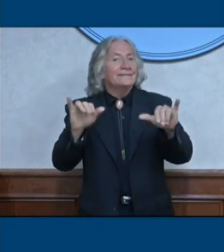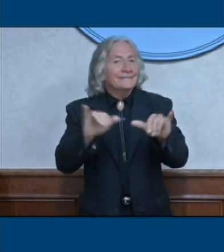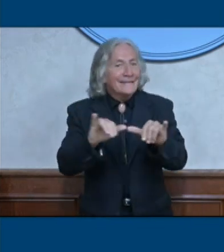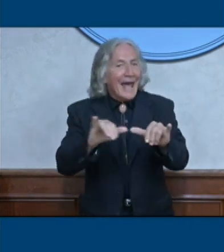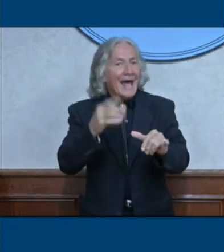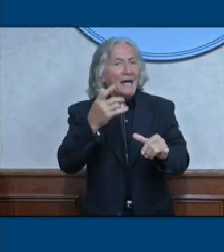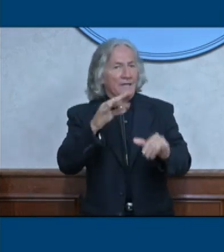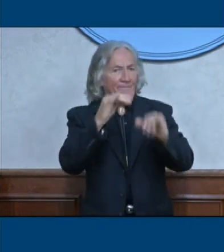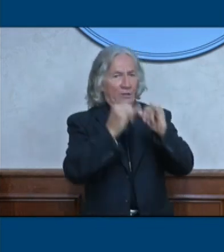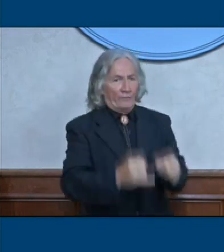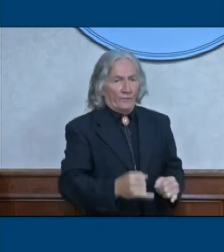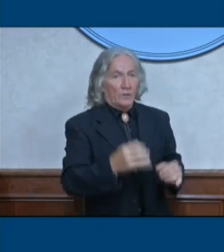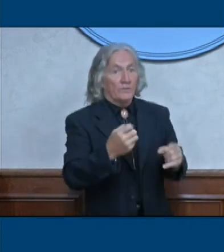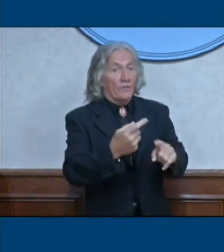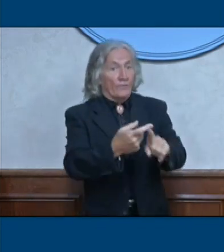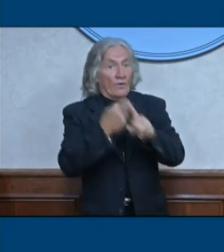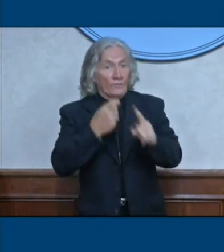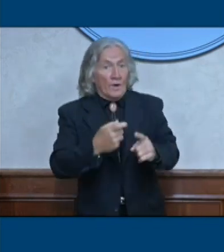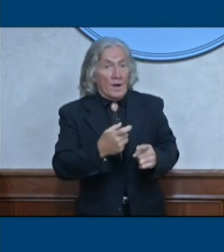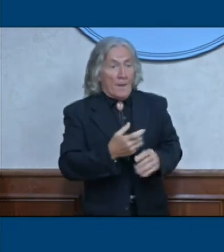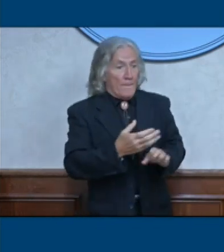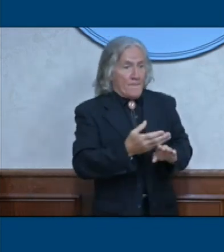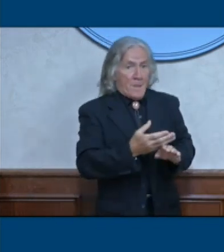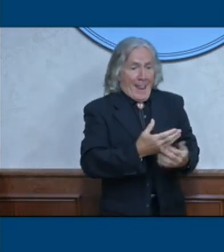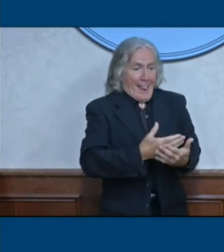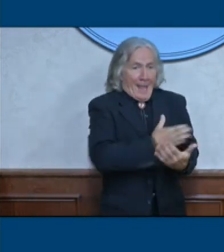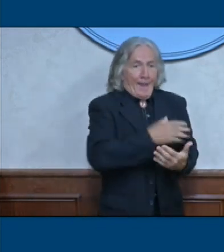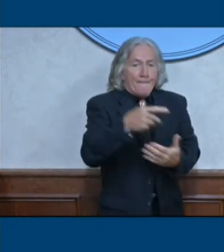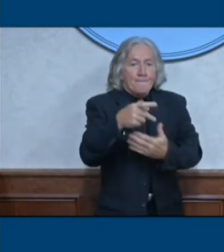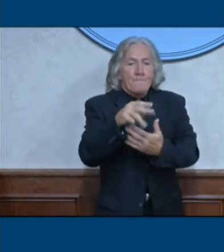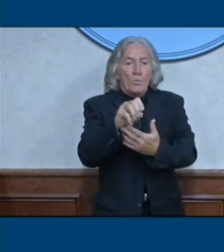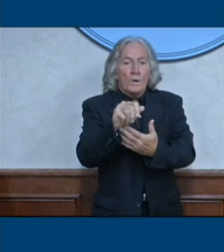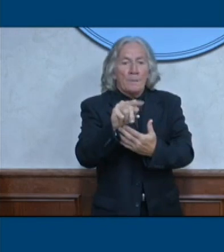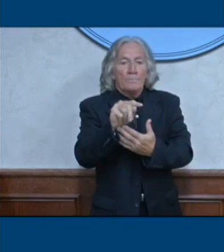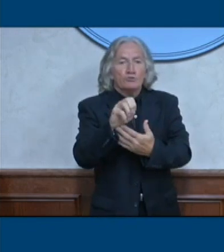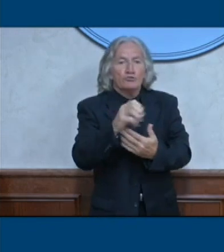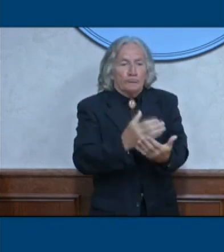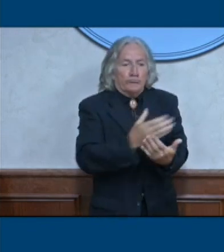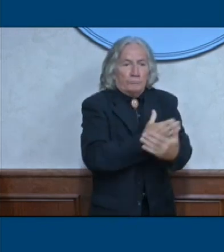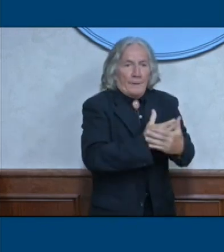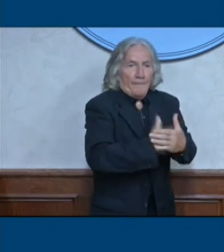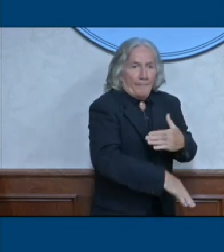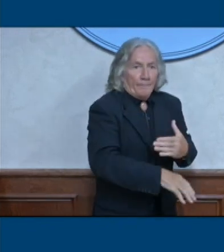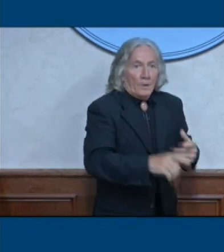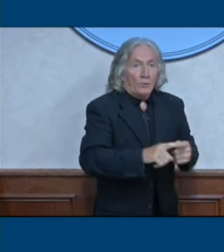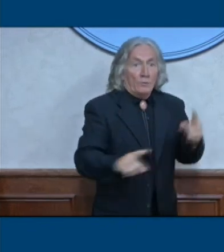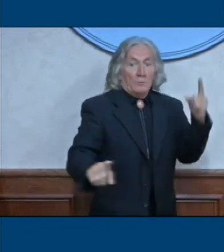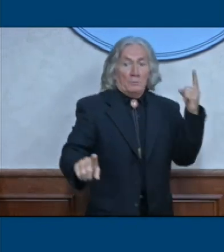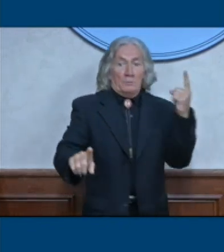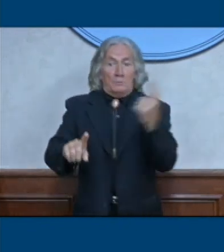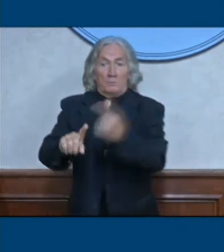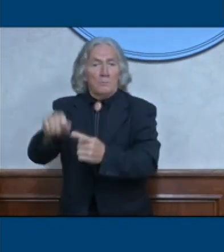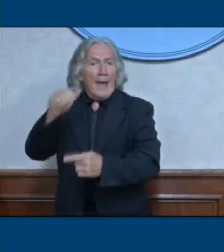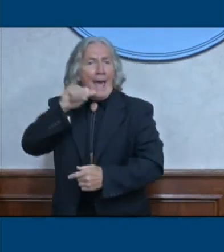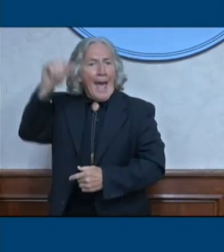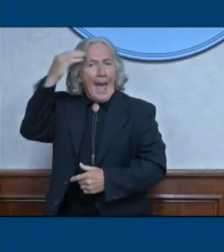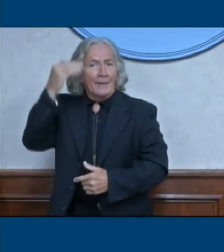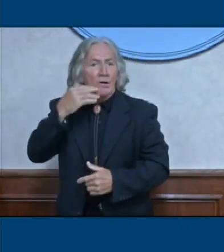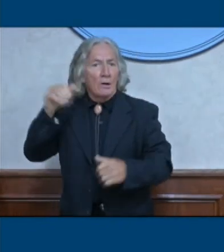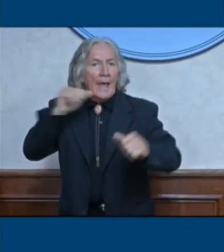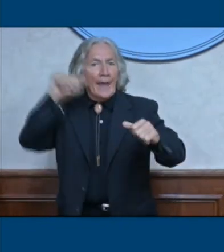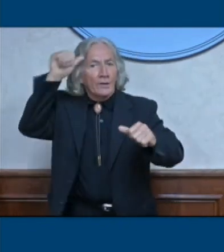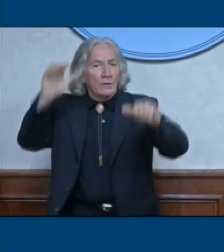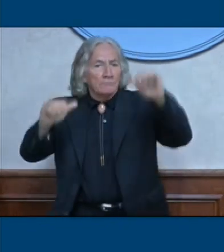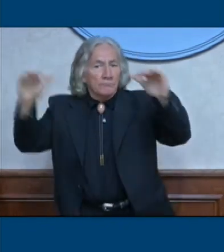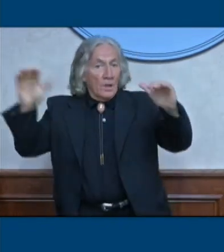size of individuals. So all the way from premature babies all the way up to pretty big strapping adolescents. So